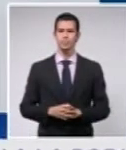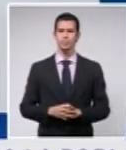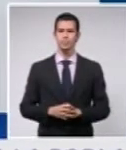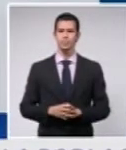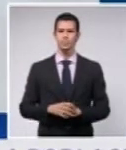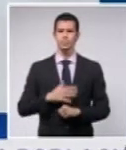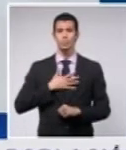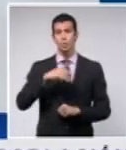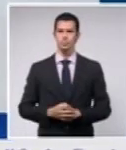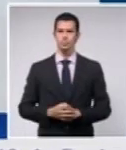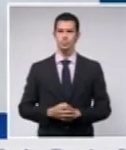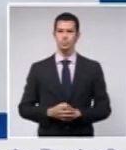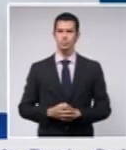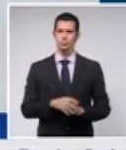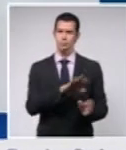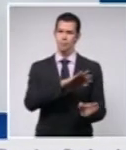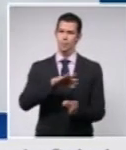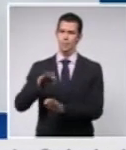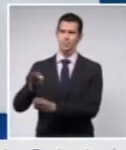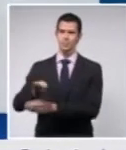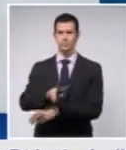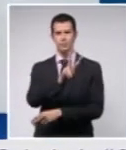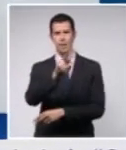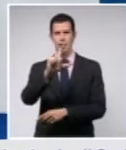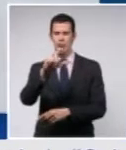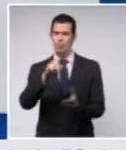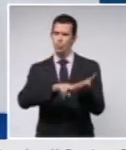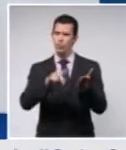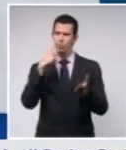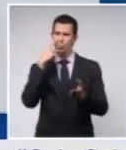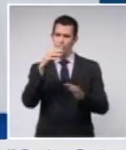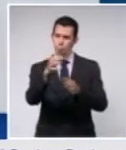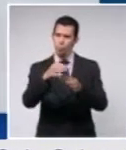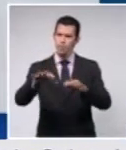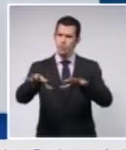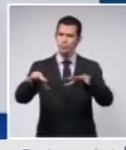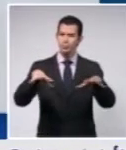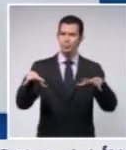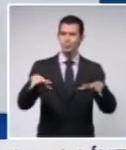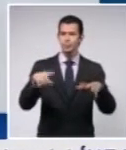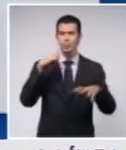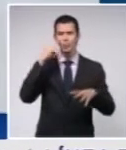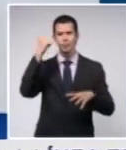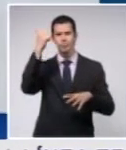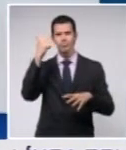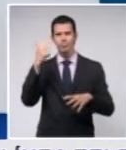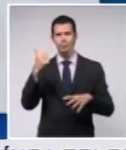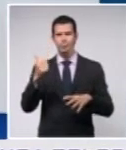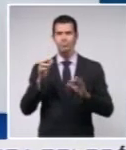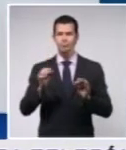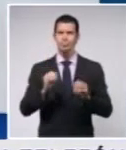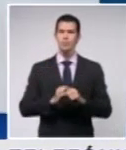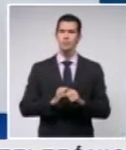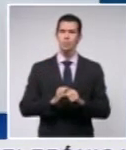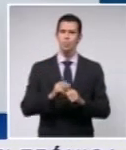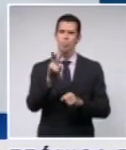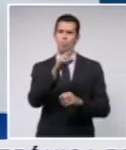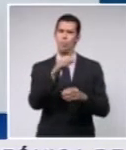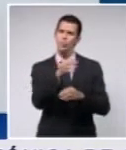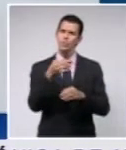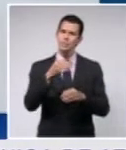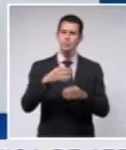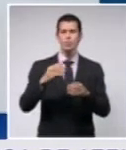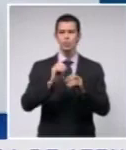Octubre. The 2 cases from Villa Clara belong to the municipalities of Santa Clara with